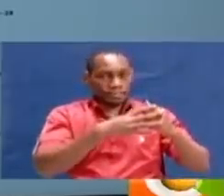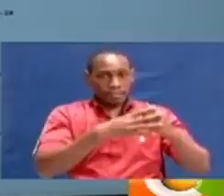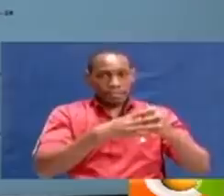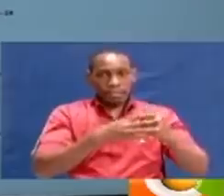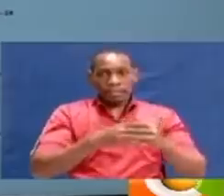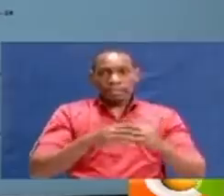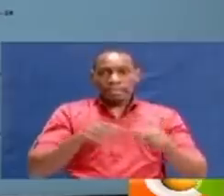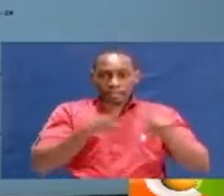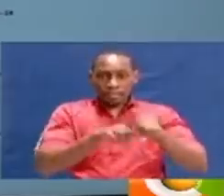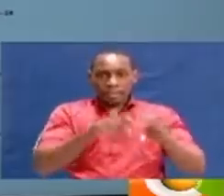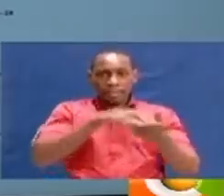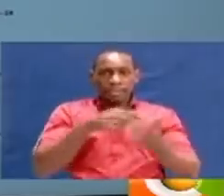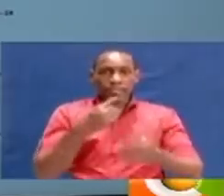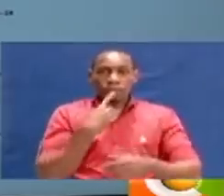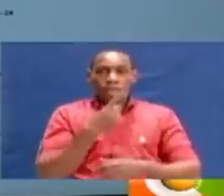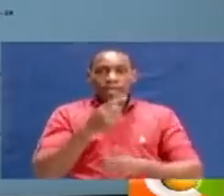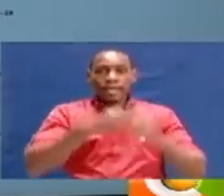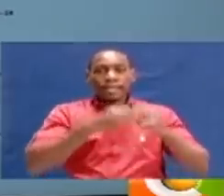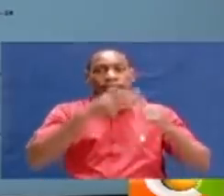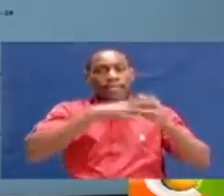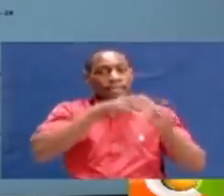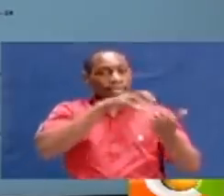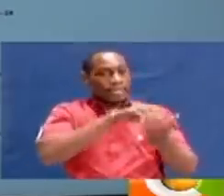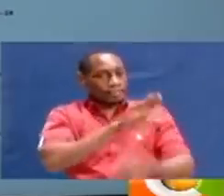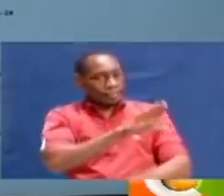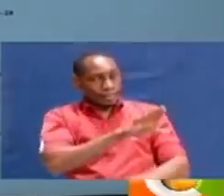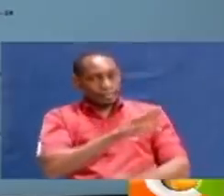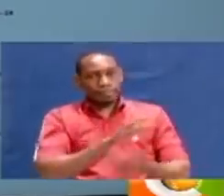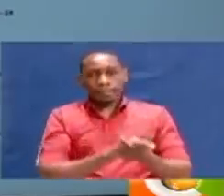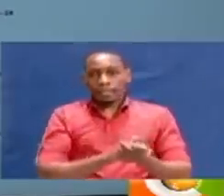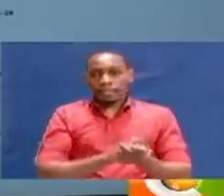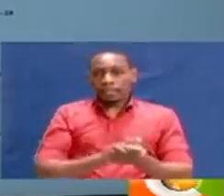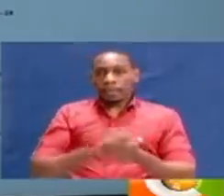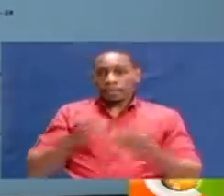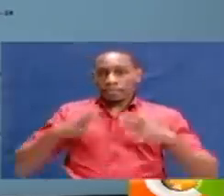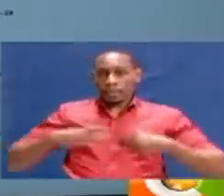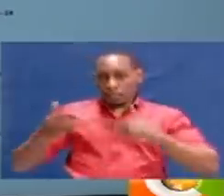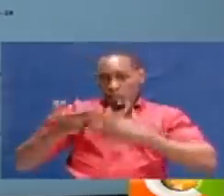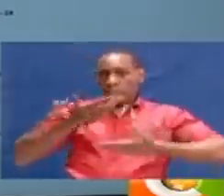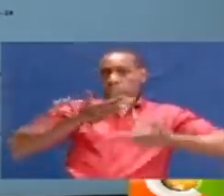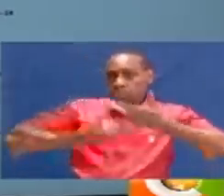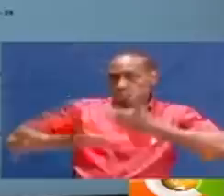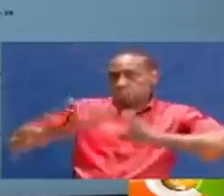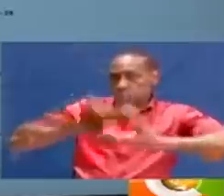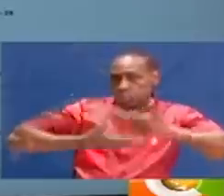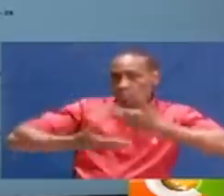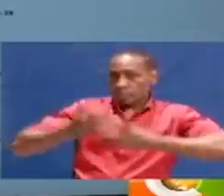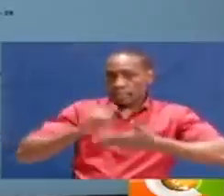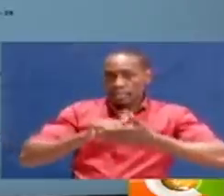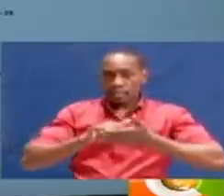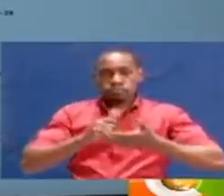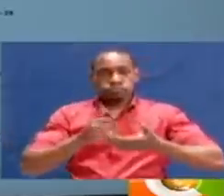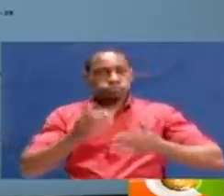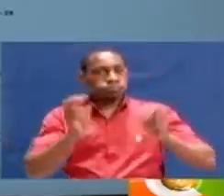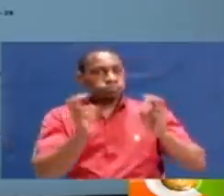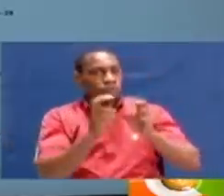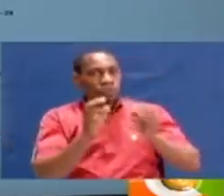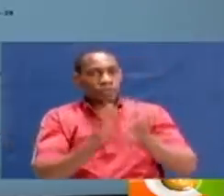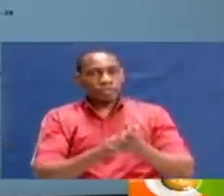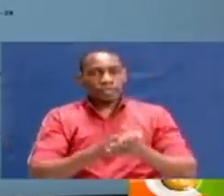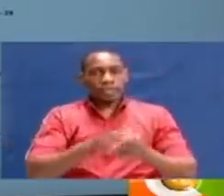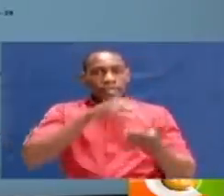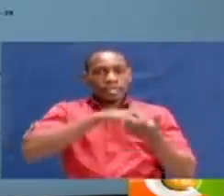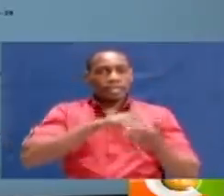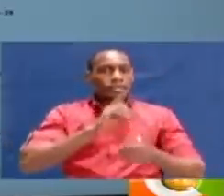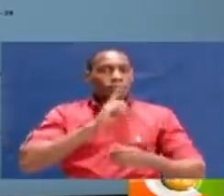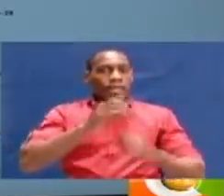number 189, immediate contacts, the immediate contacts that resulted from case number